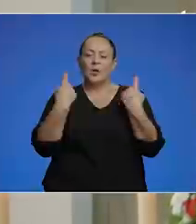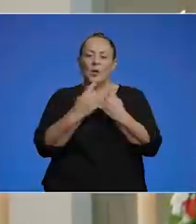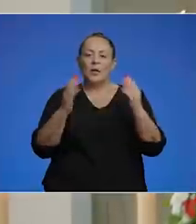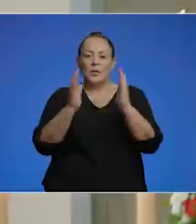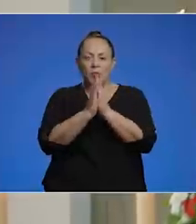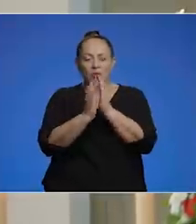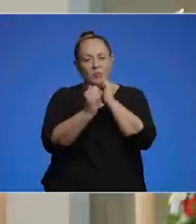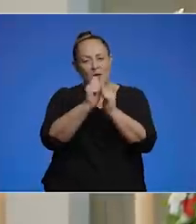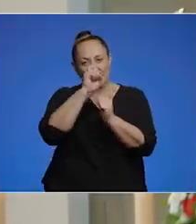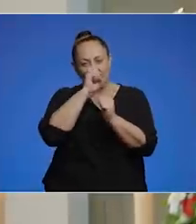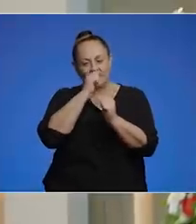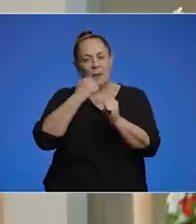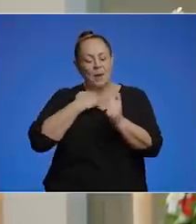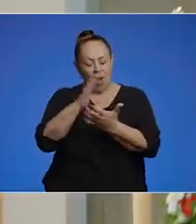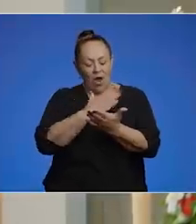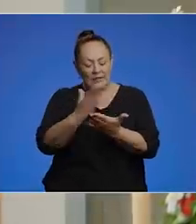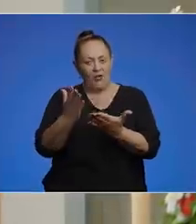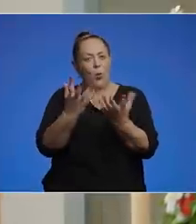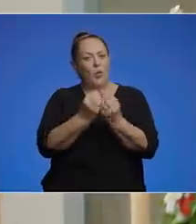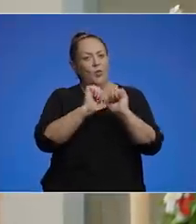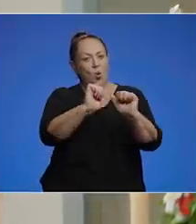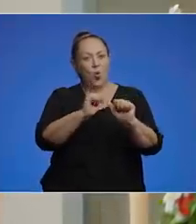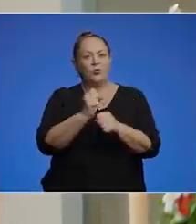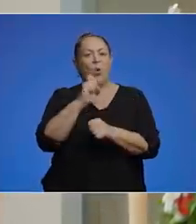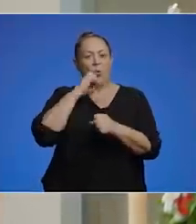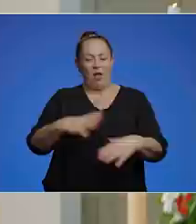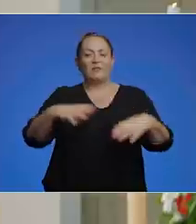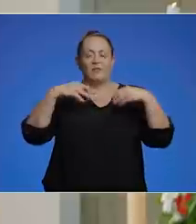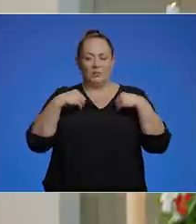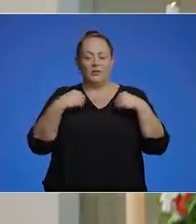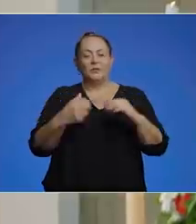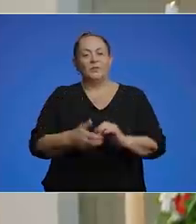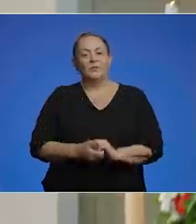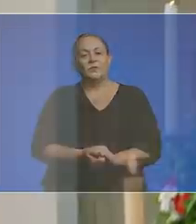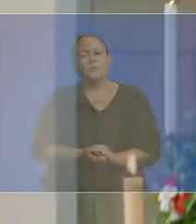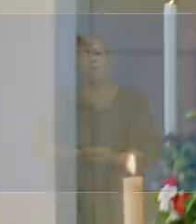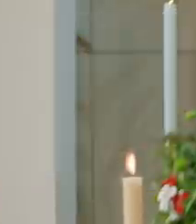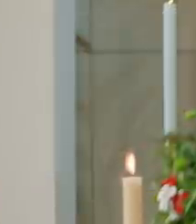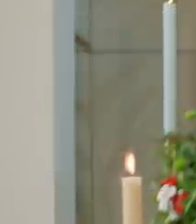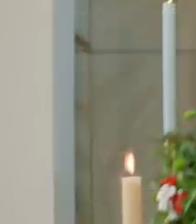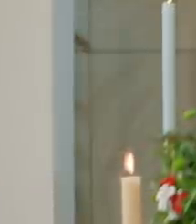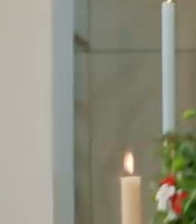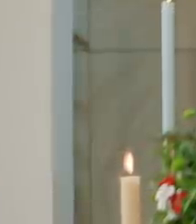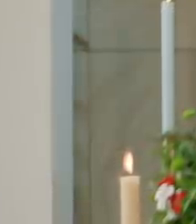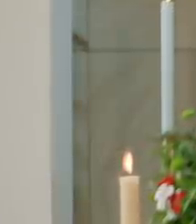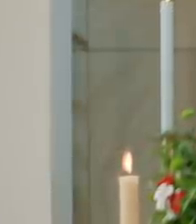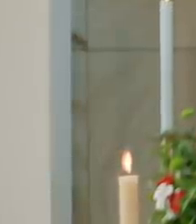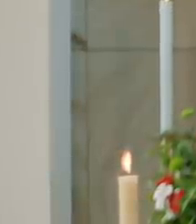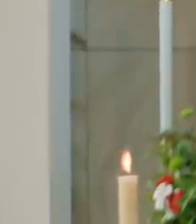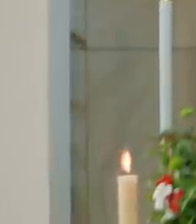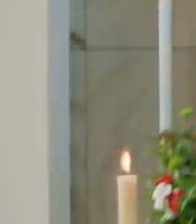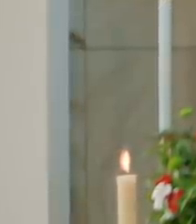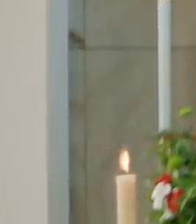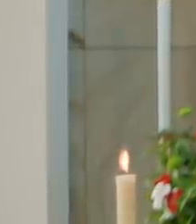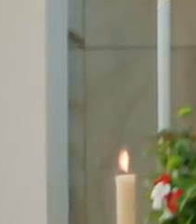So pray, my brothers and sisters, that my sacrifice and yours may be acceptable to God the Almighty Father. May the Lord accept